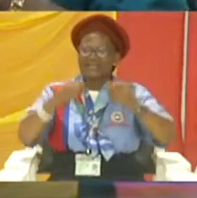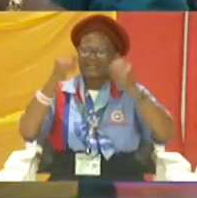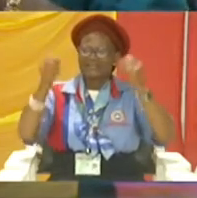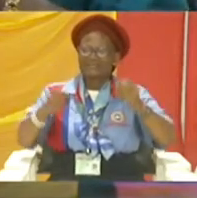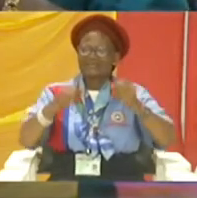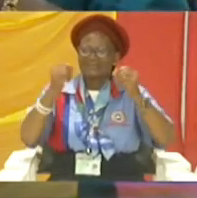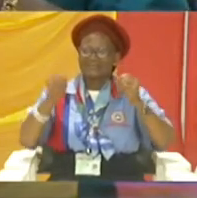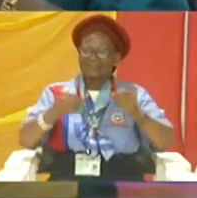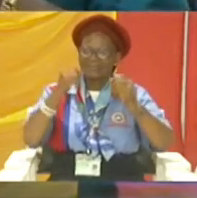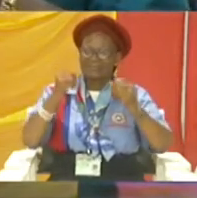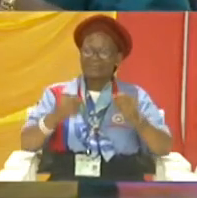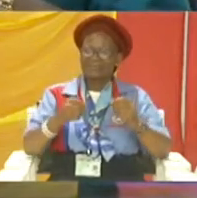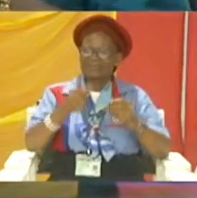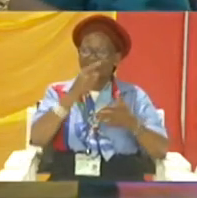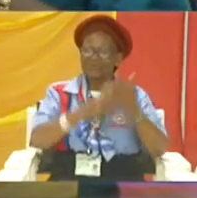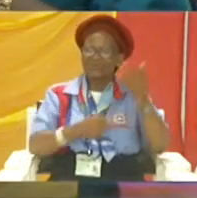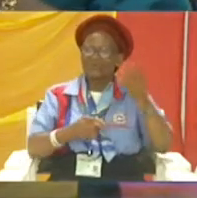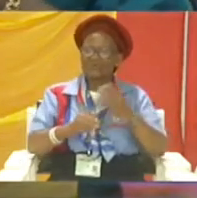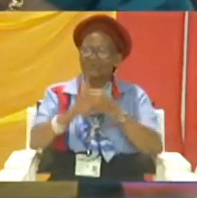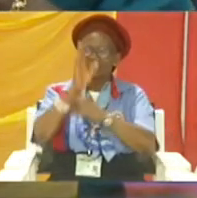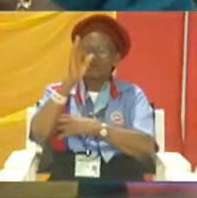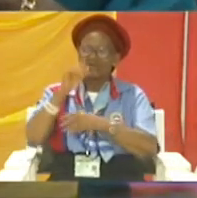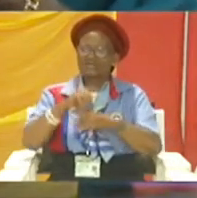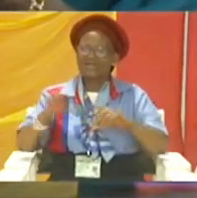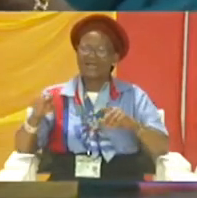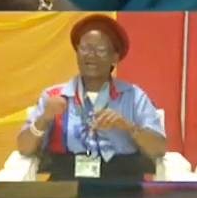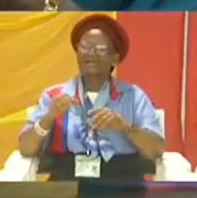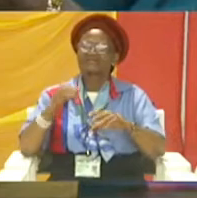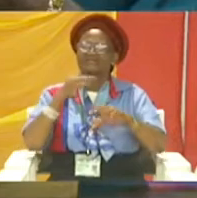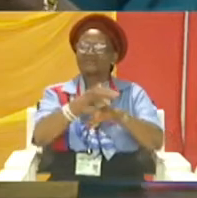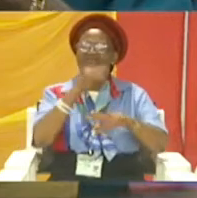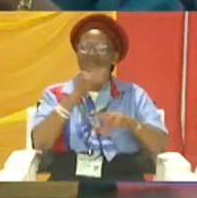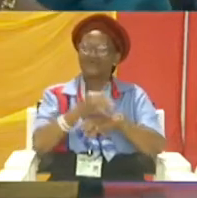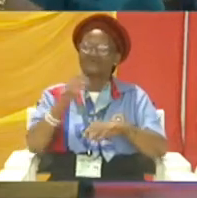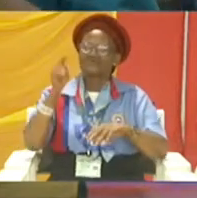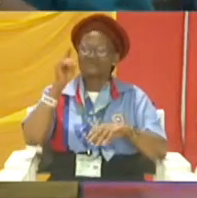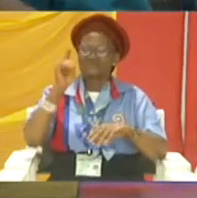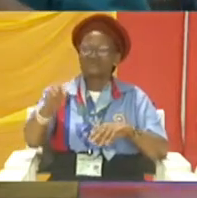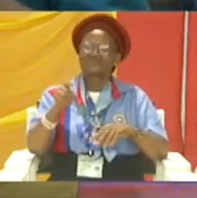jubilee, God cannot force you.